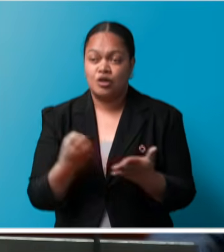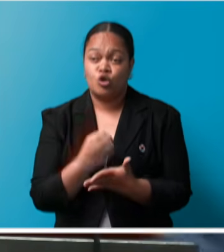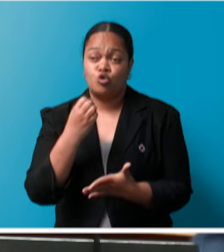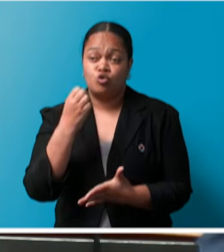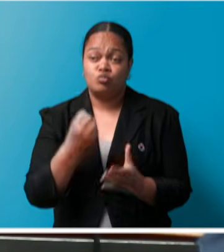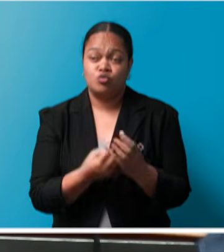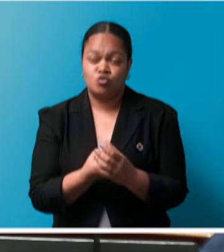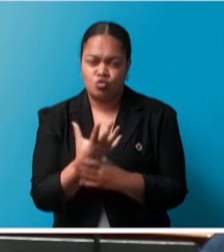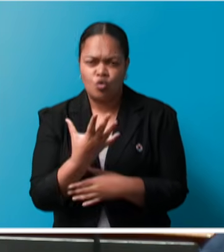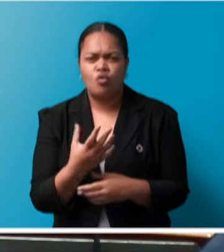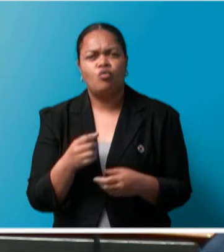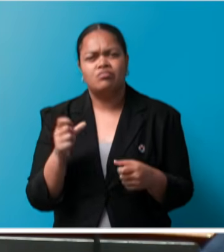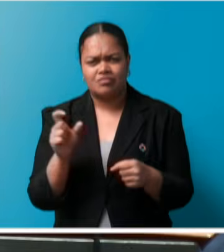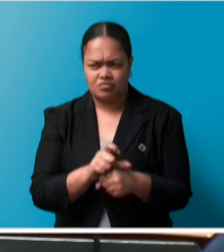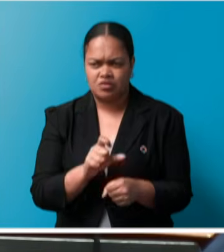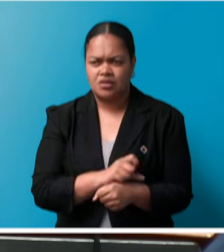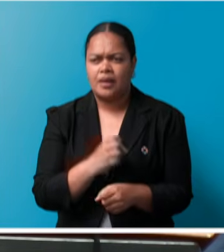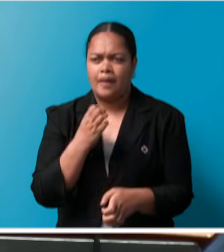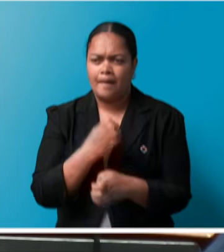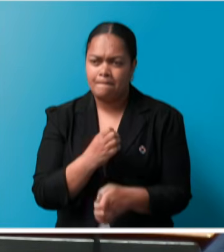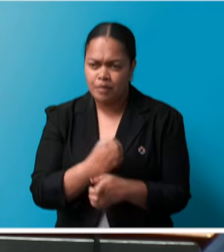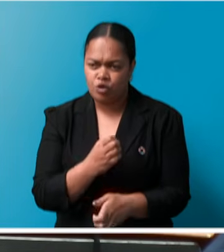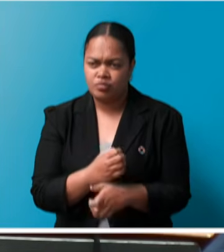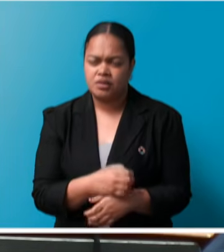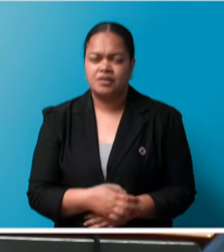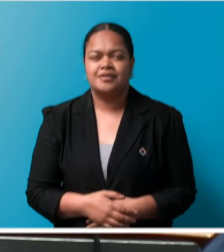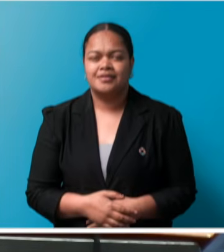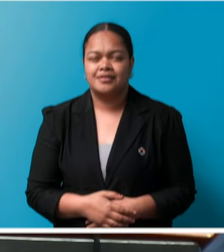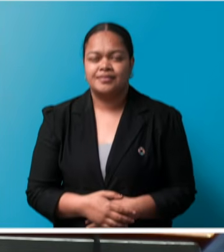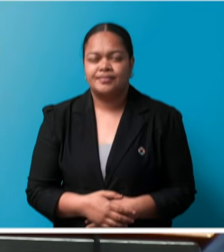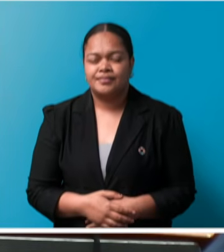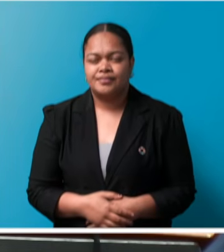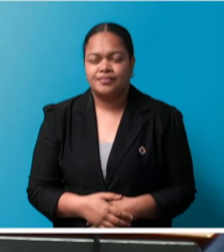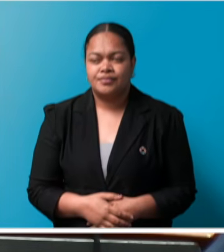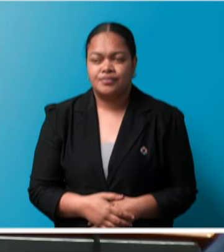create employment, and deliver essentials.